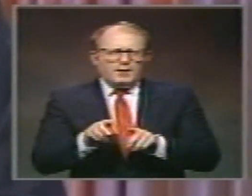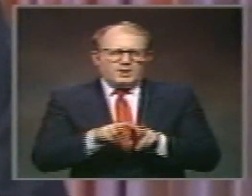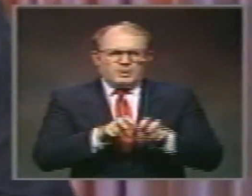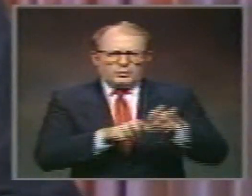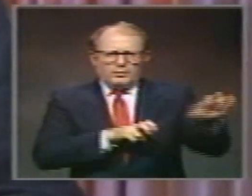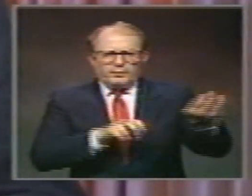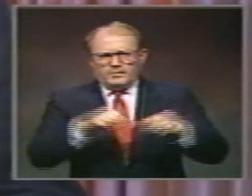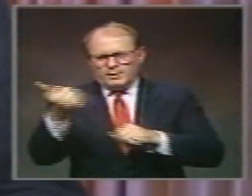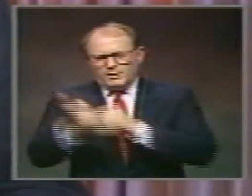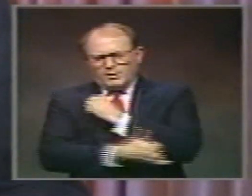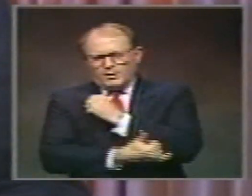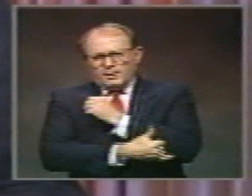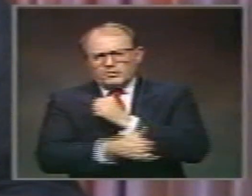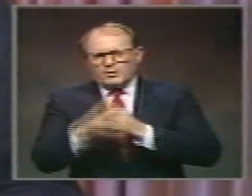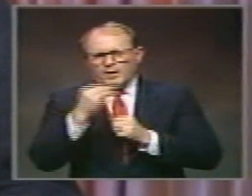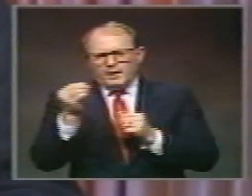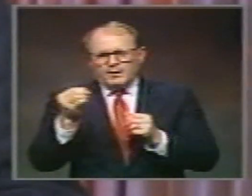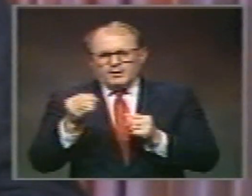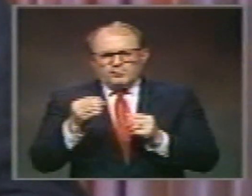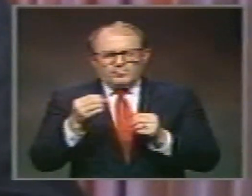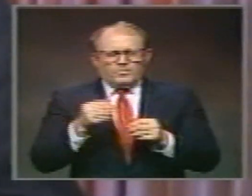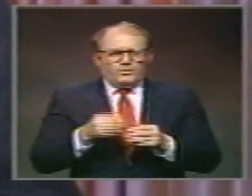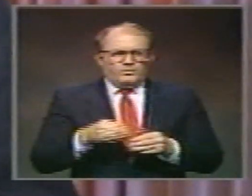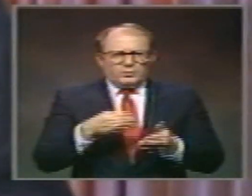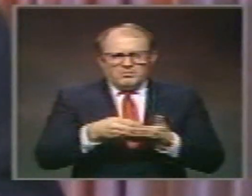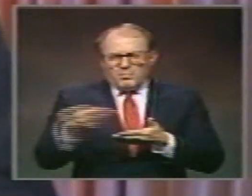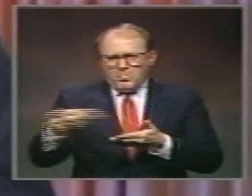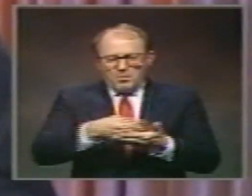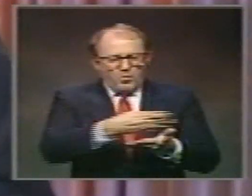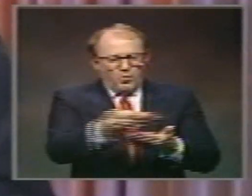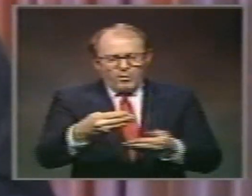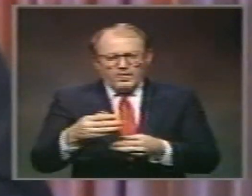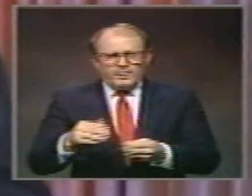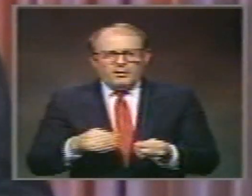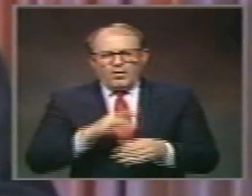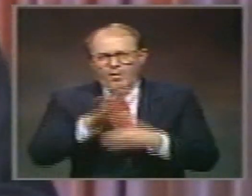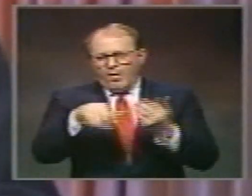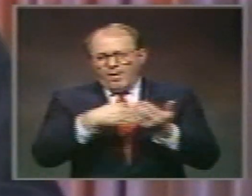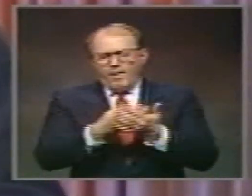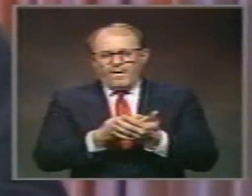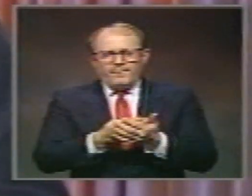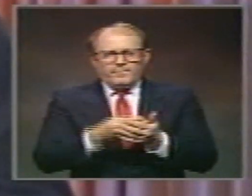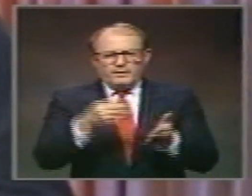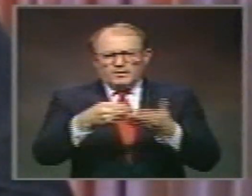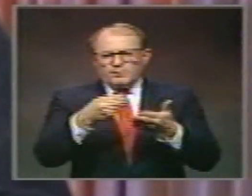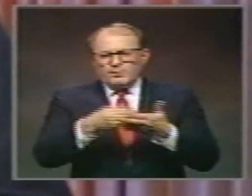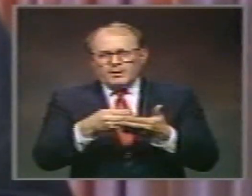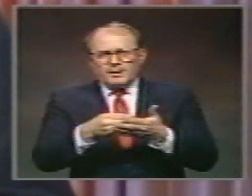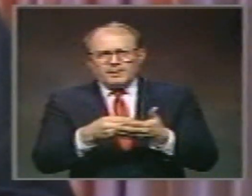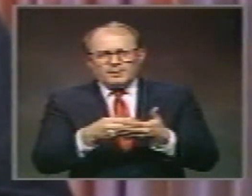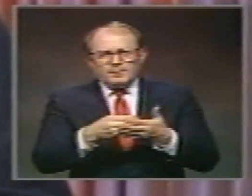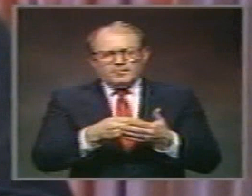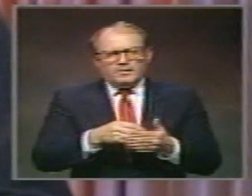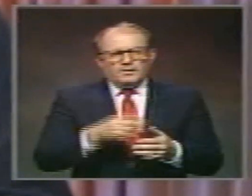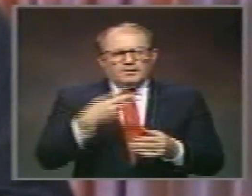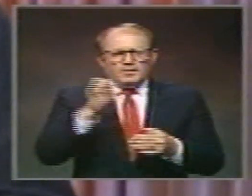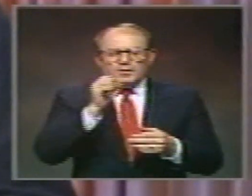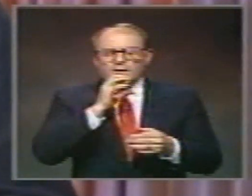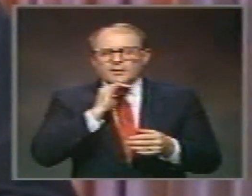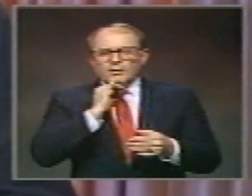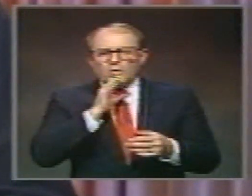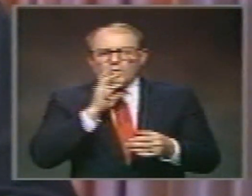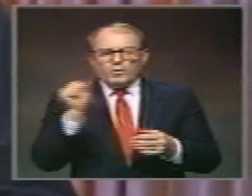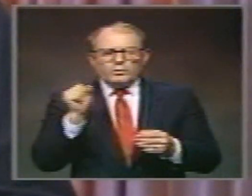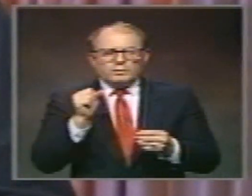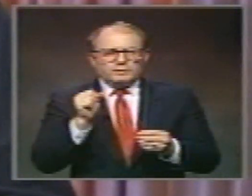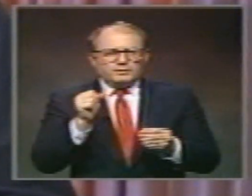riotous living. And he's rightly called the prodigal son because he was recklessly extravagant and wasteful